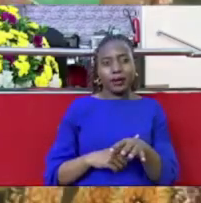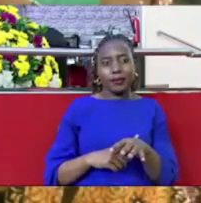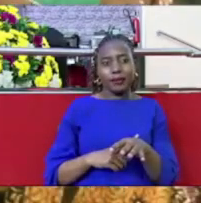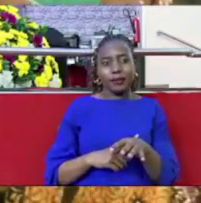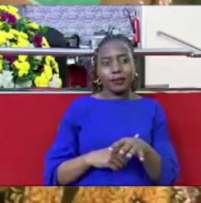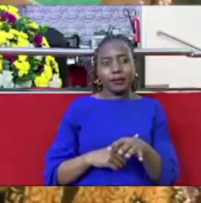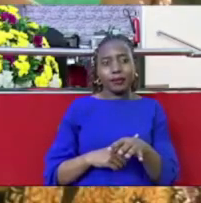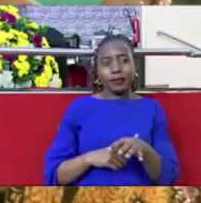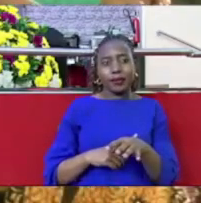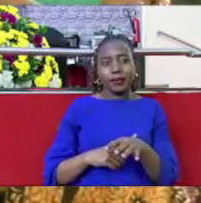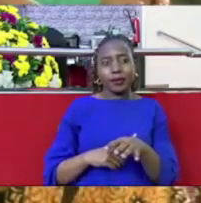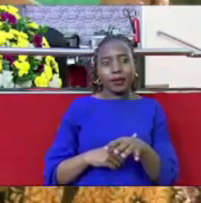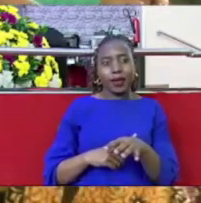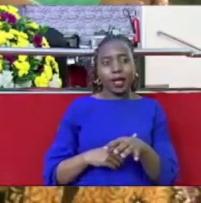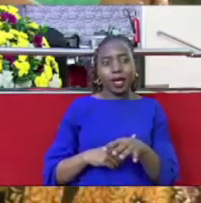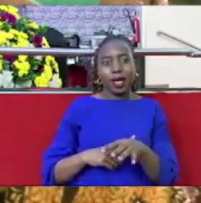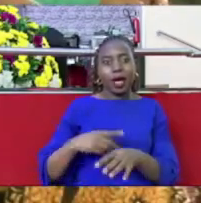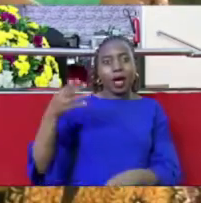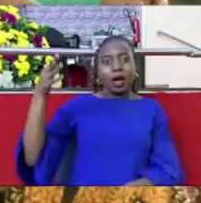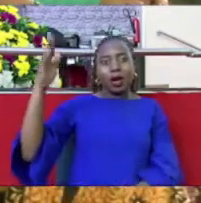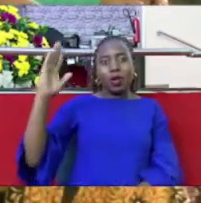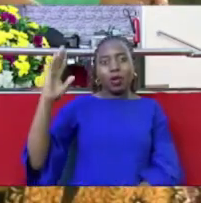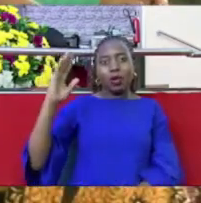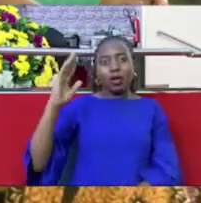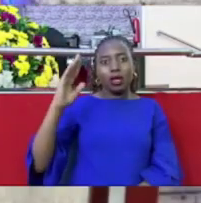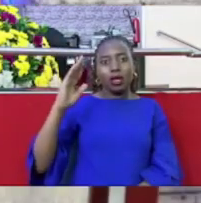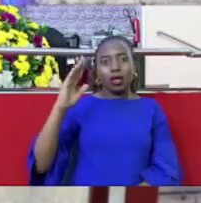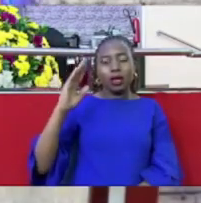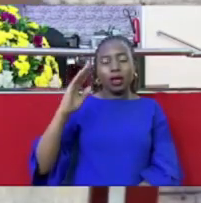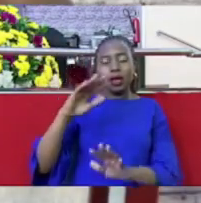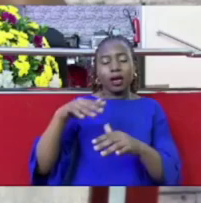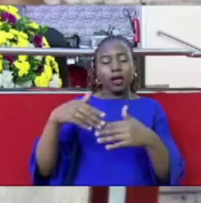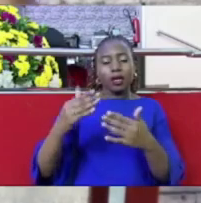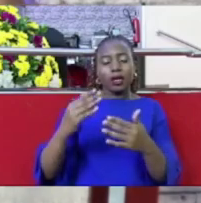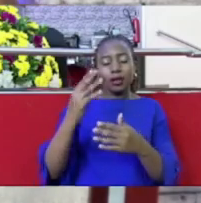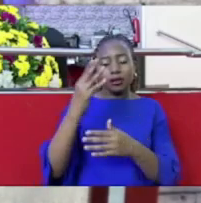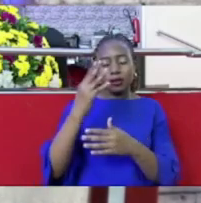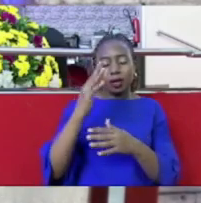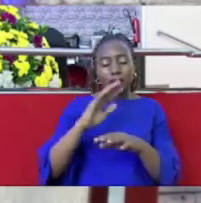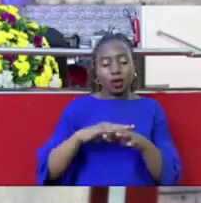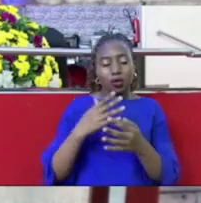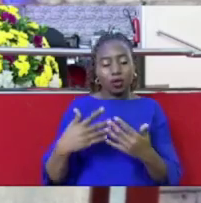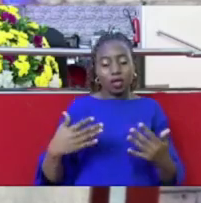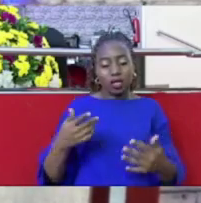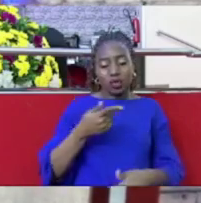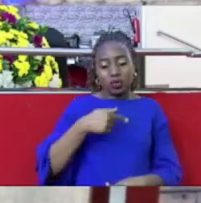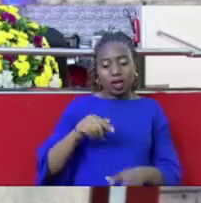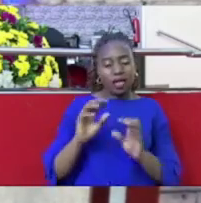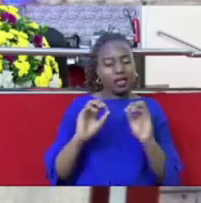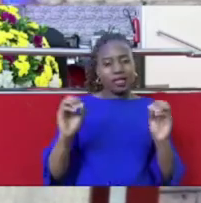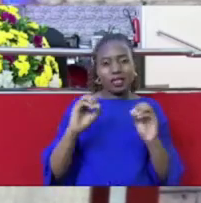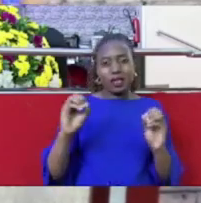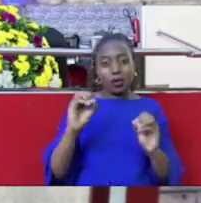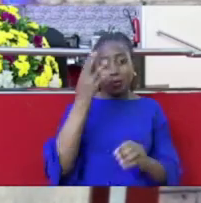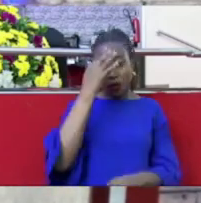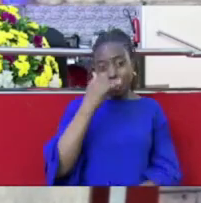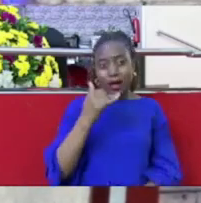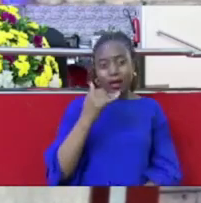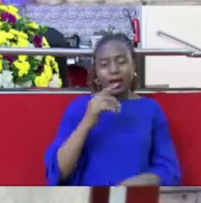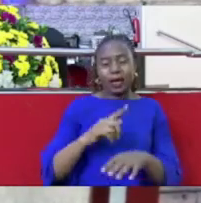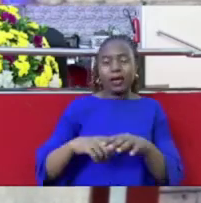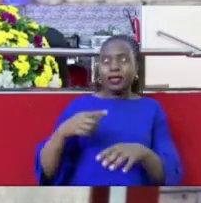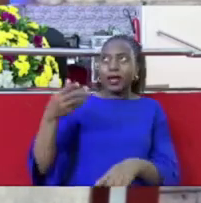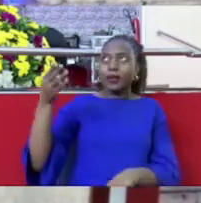withholds beautiful things our way. Mara nyingi Mungu huzuia mambo mazuri toka kutujia. Because when he looks at you, kwa